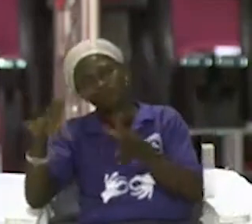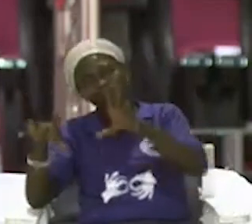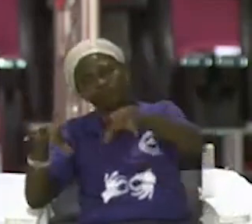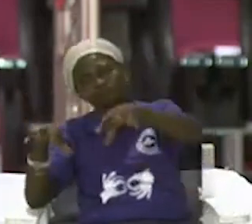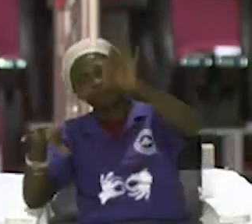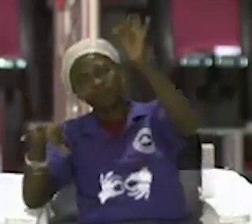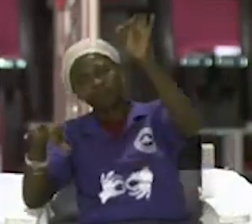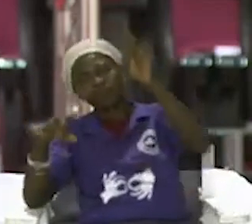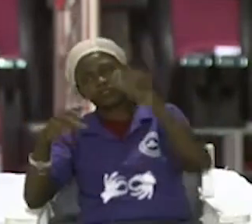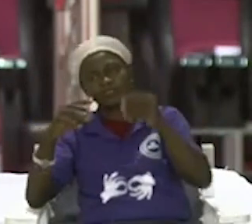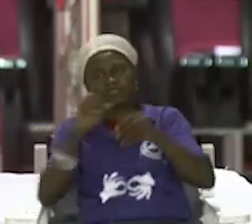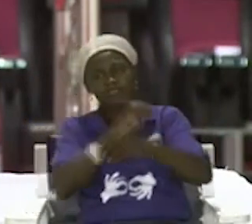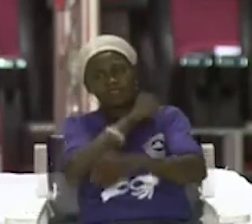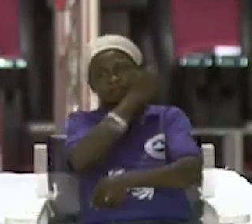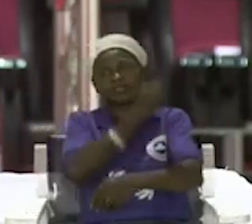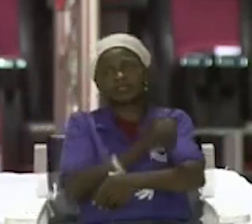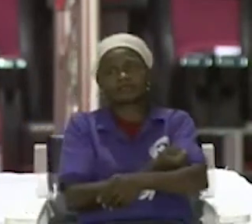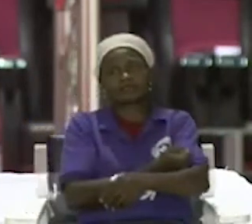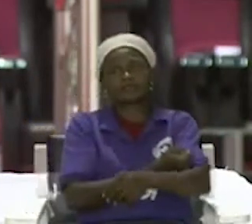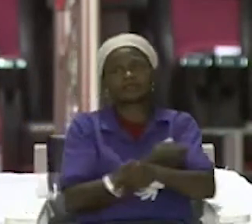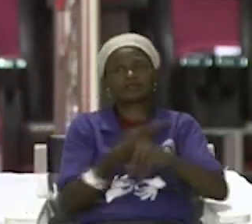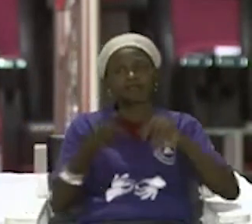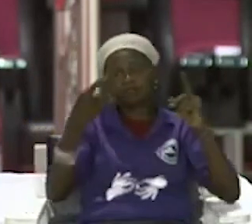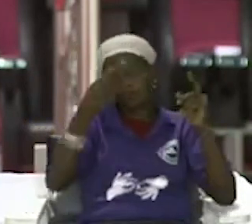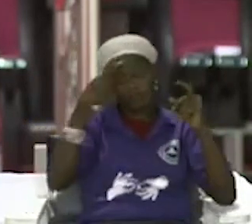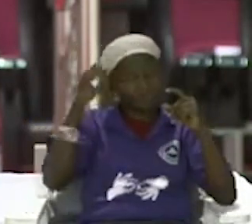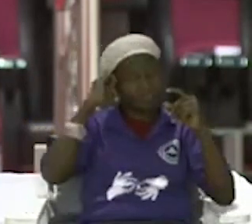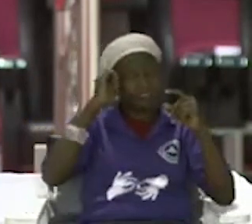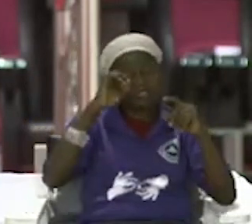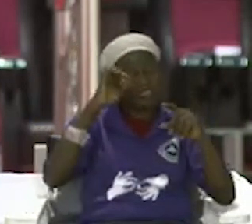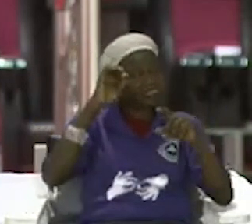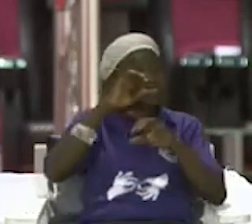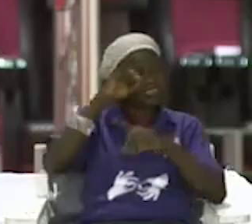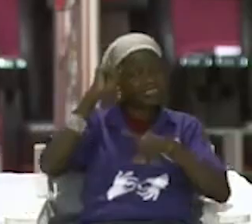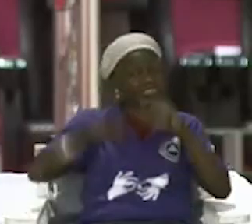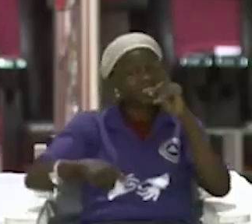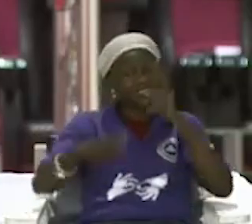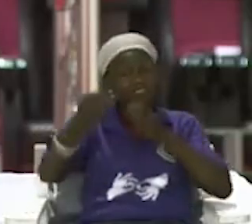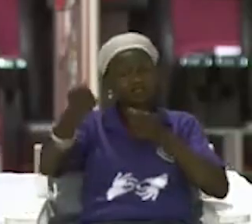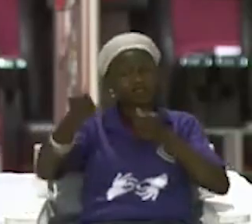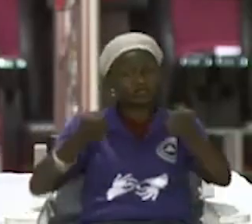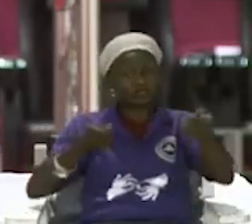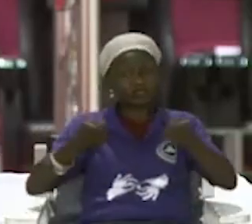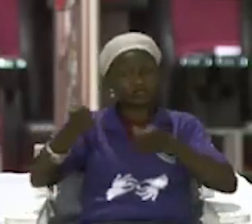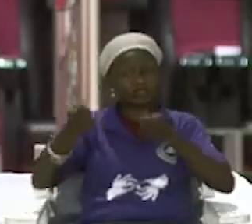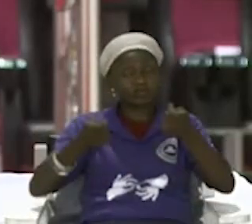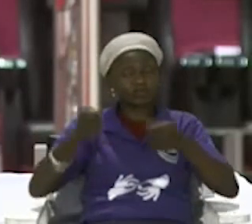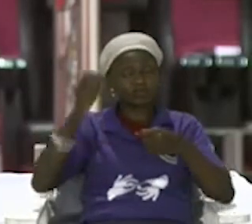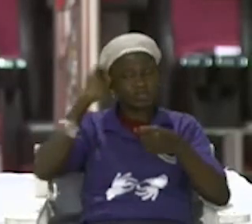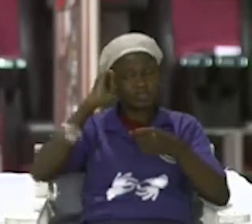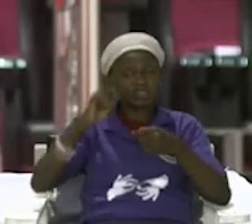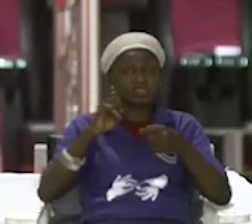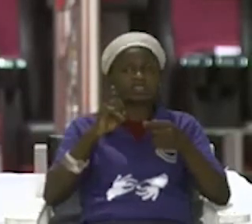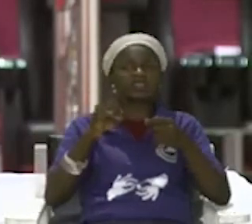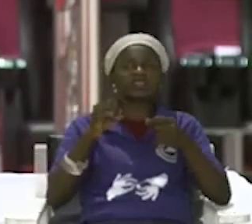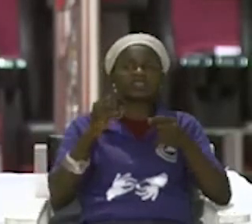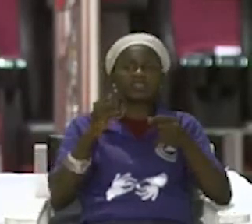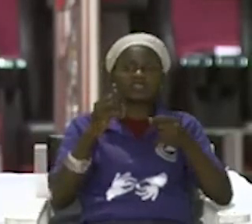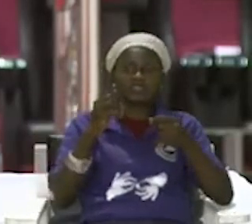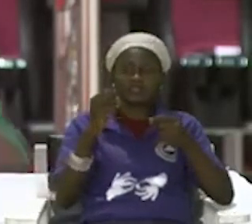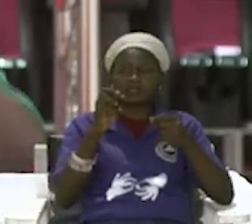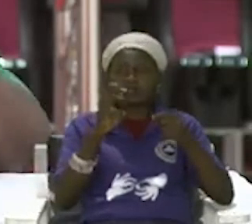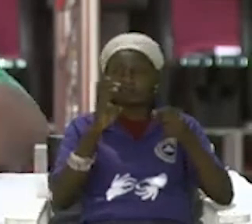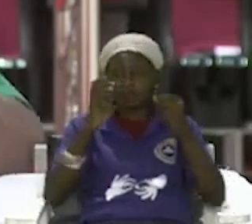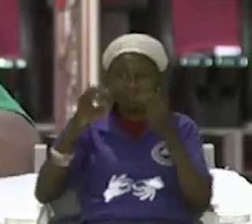Samson. But because he couldn't control his appetite for strange women,